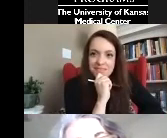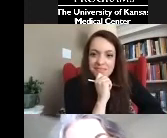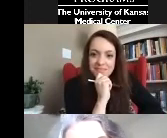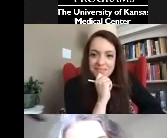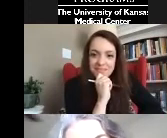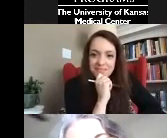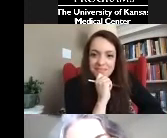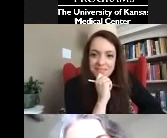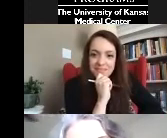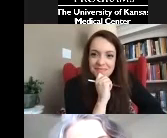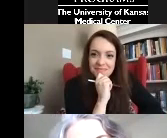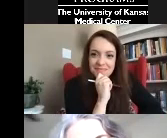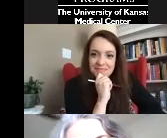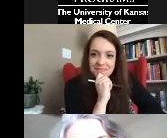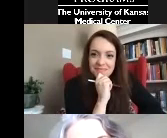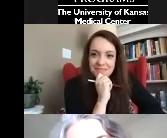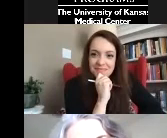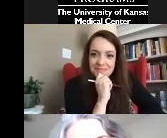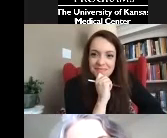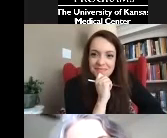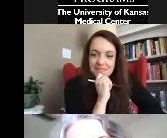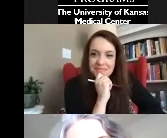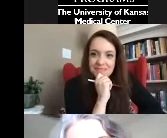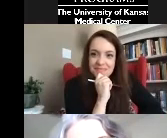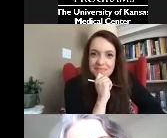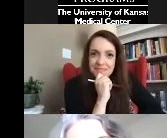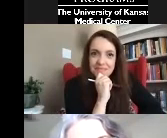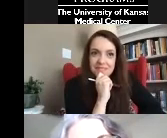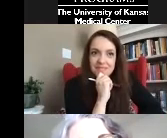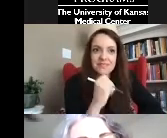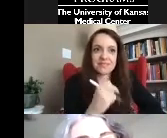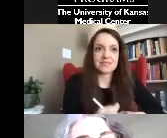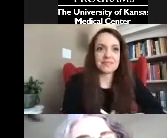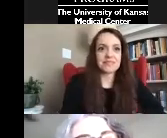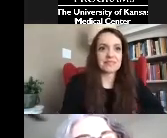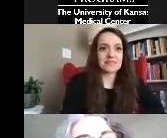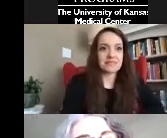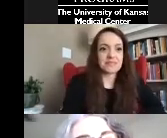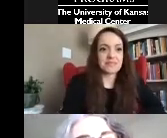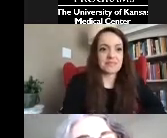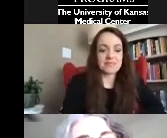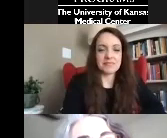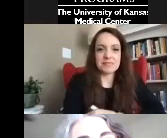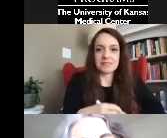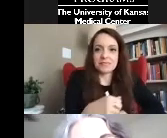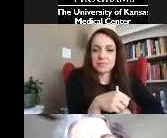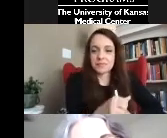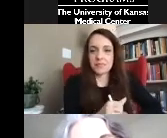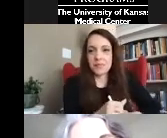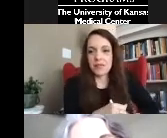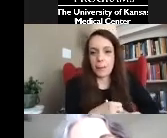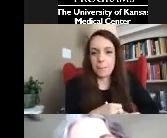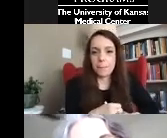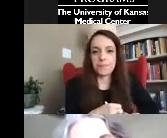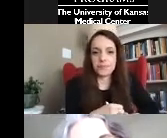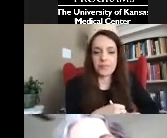that. I'll say that quote at the end. I want to allow time for discussion too,